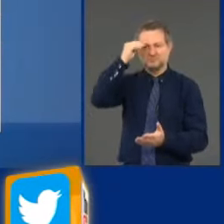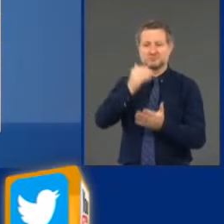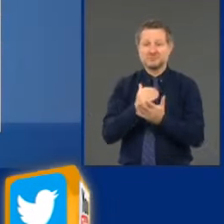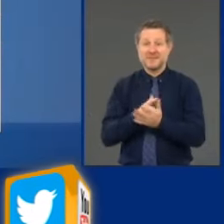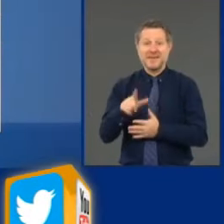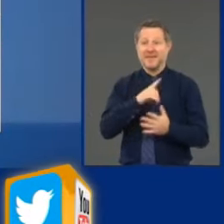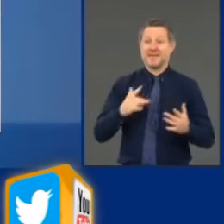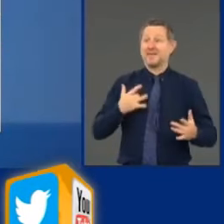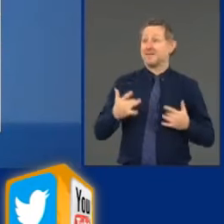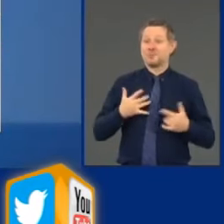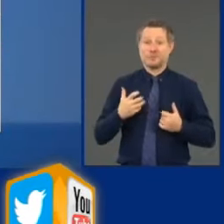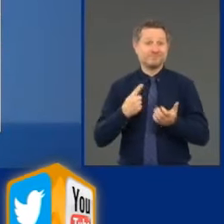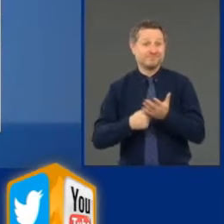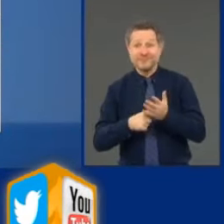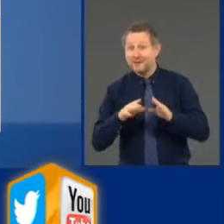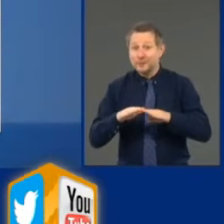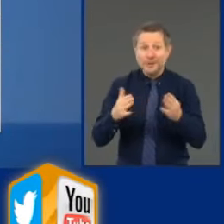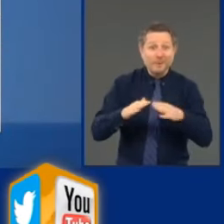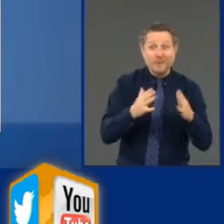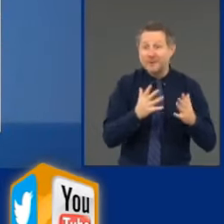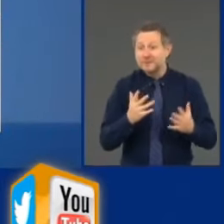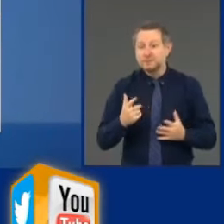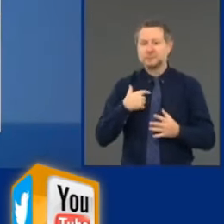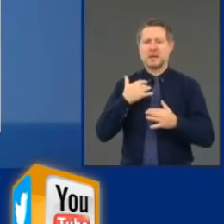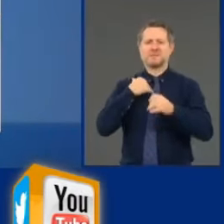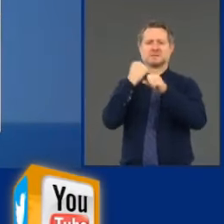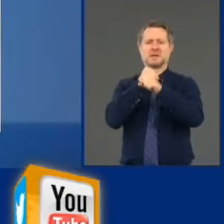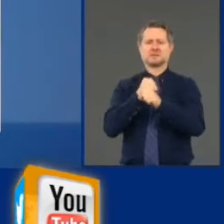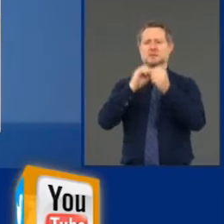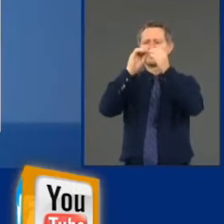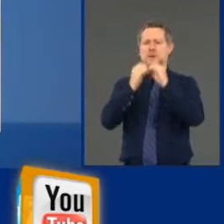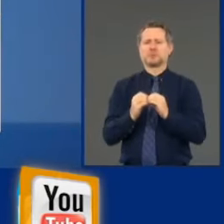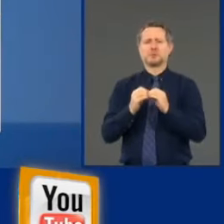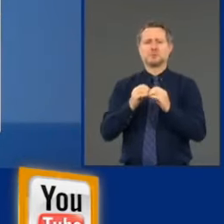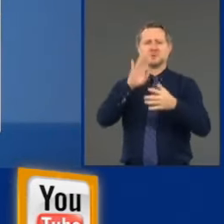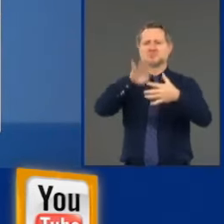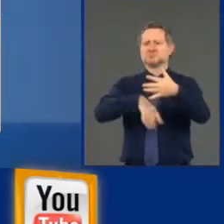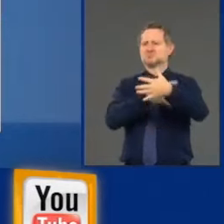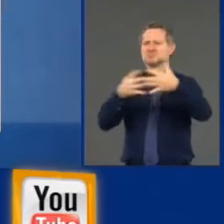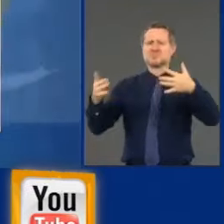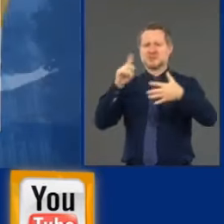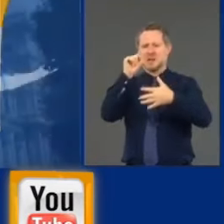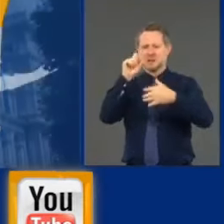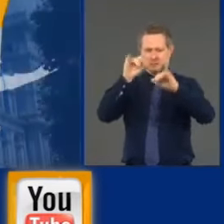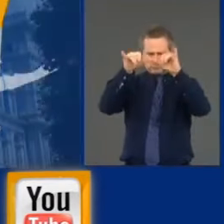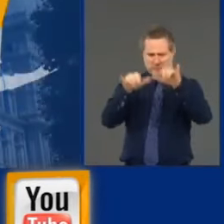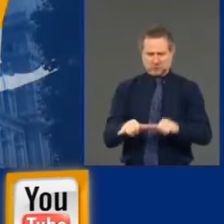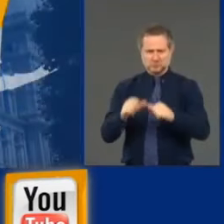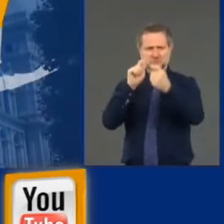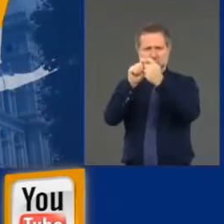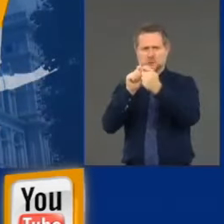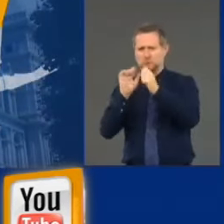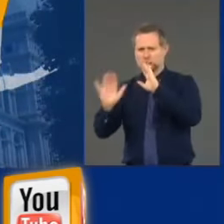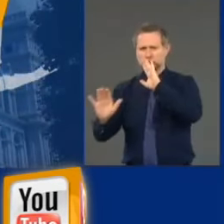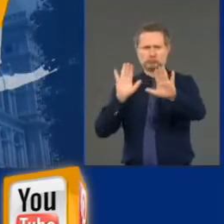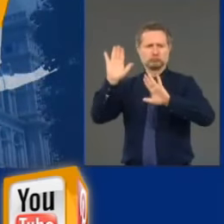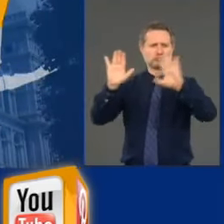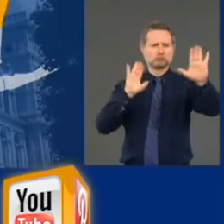all the data-driven metrics that can tell you exactly where we are in terms of reopening across the